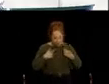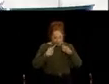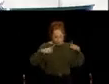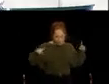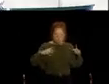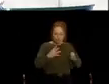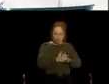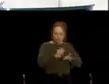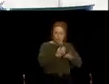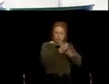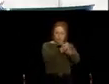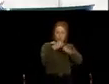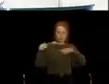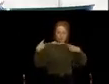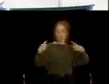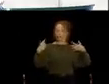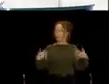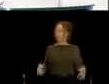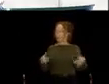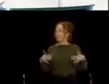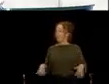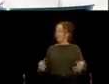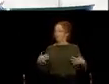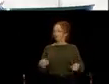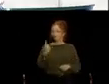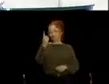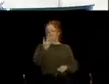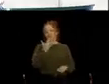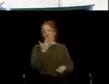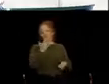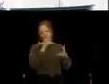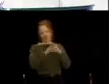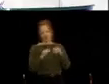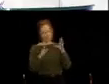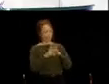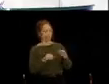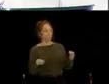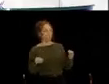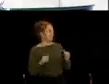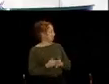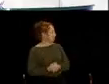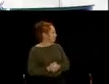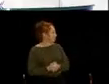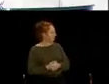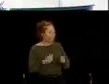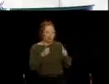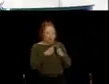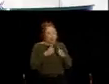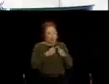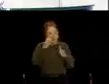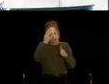then. One of my favorite stories and first memories actually